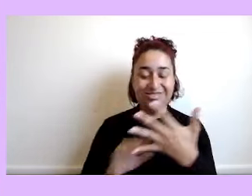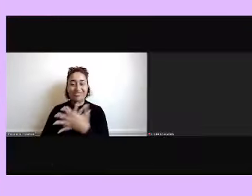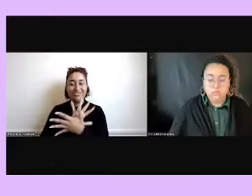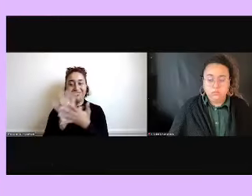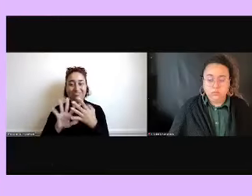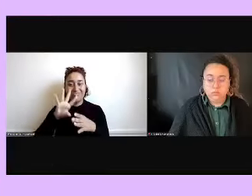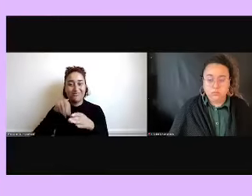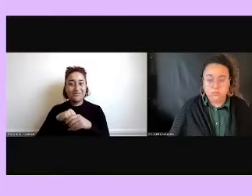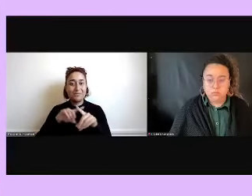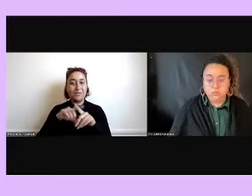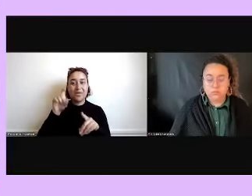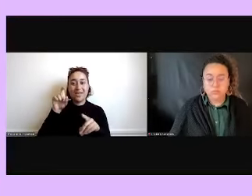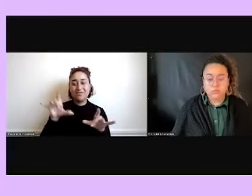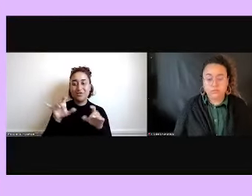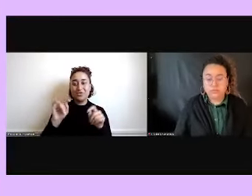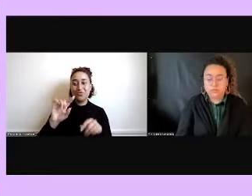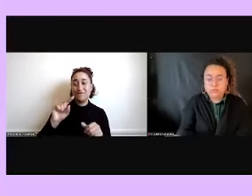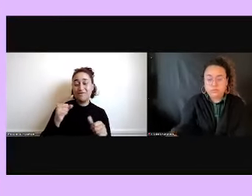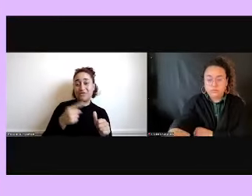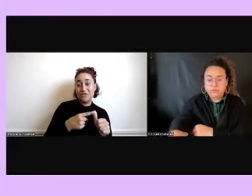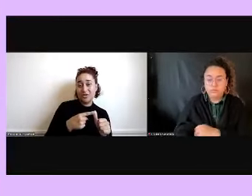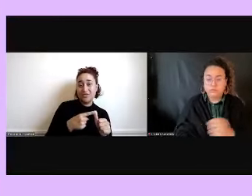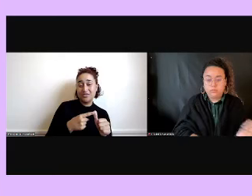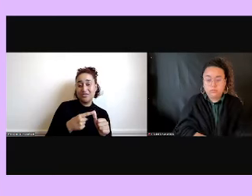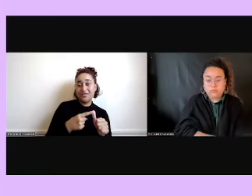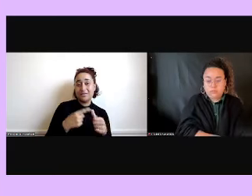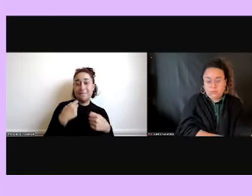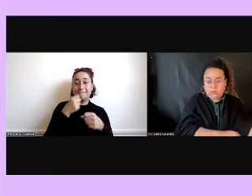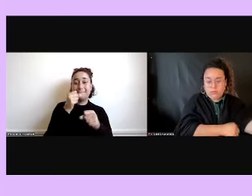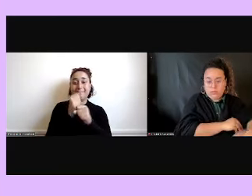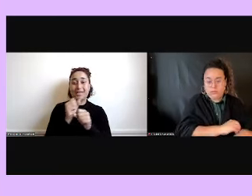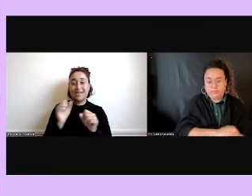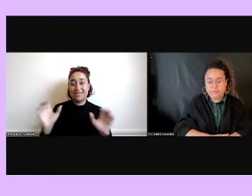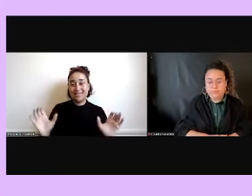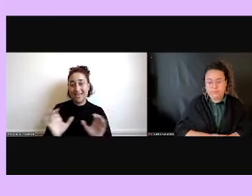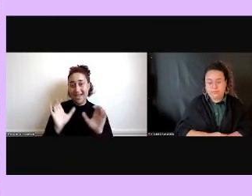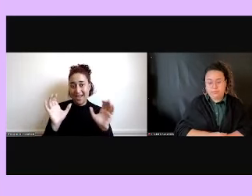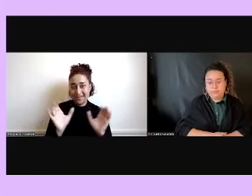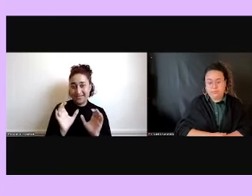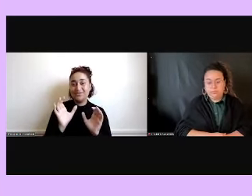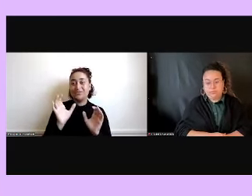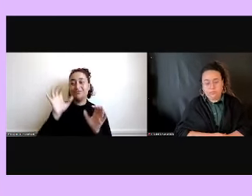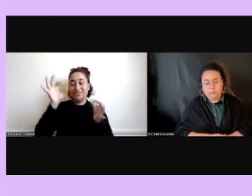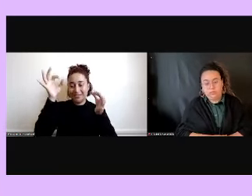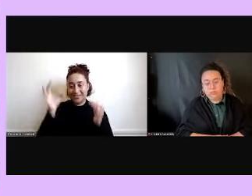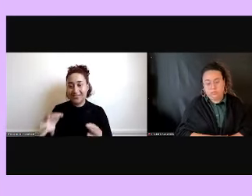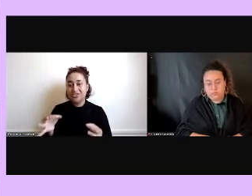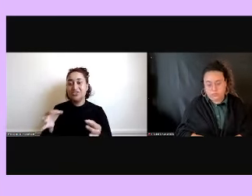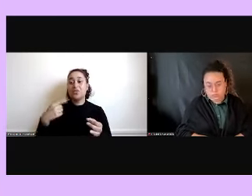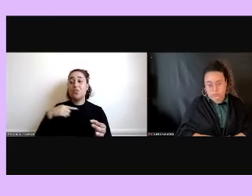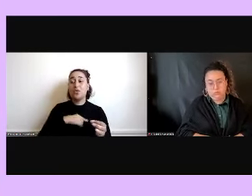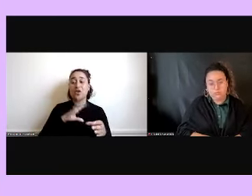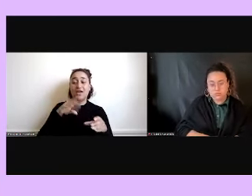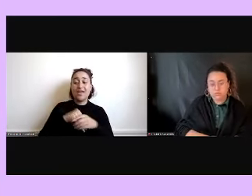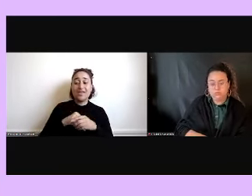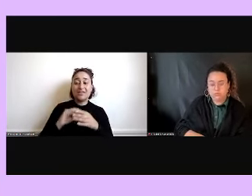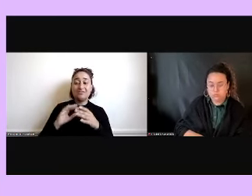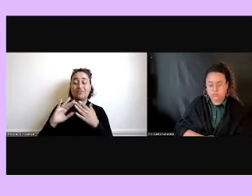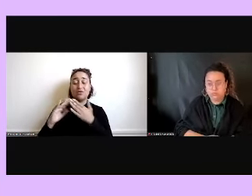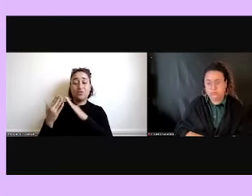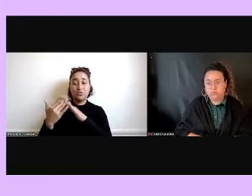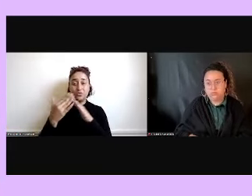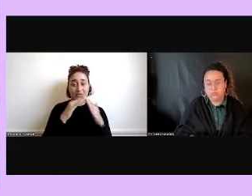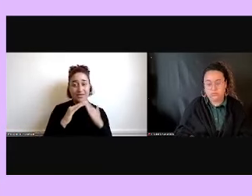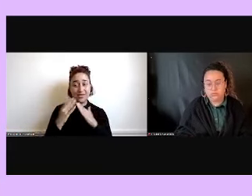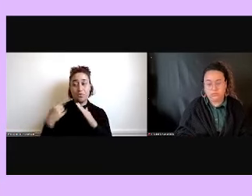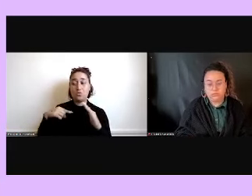But we have to do it first by making the active choice to say we are in community with each other and we are